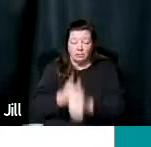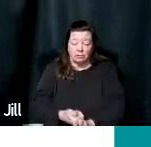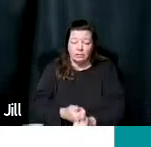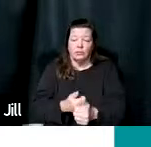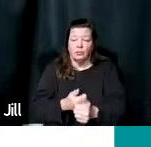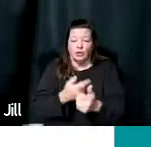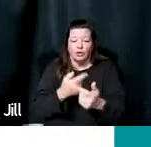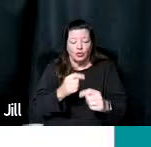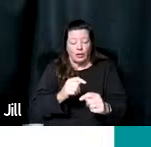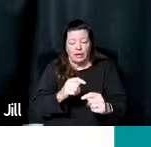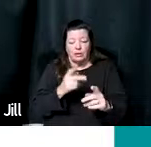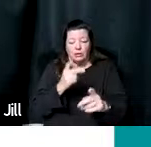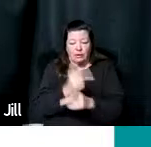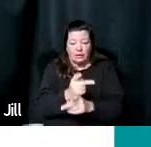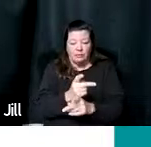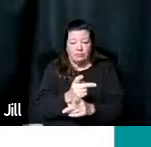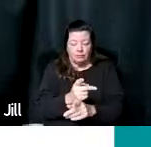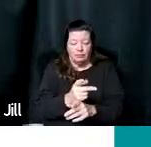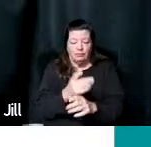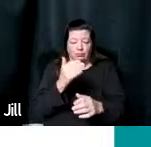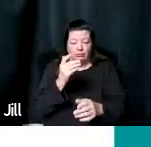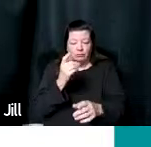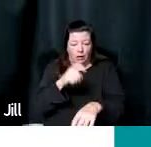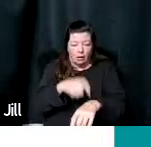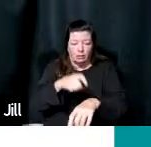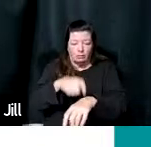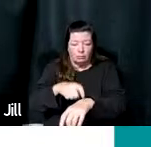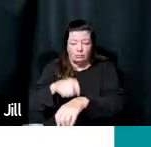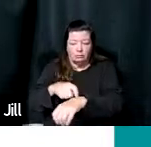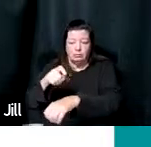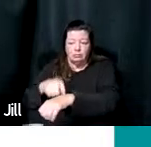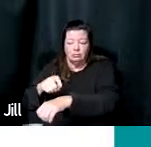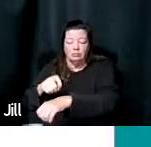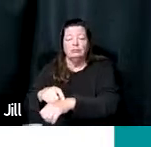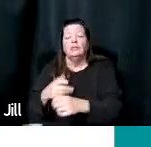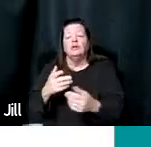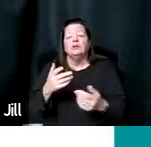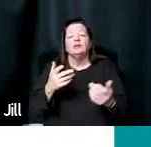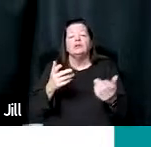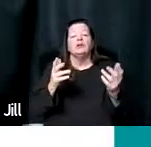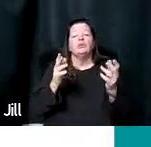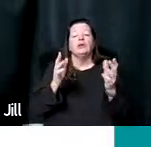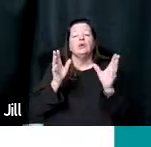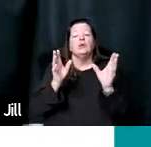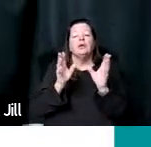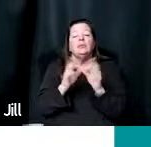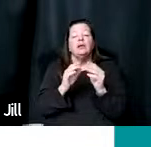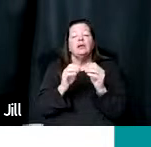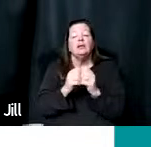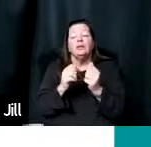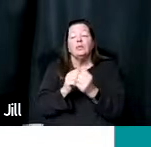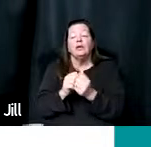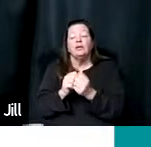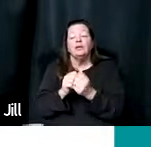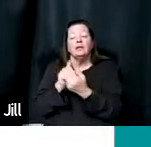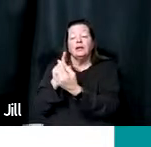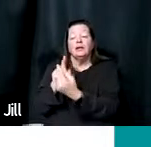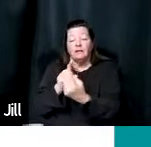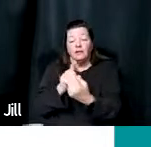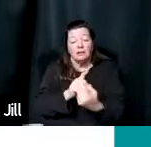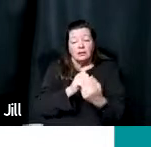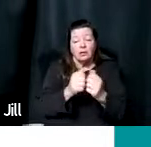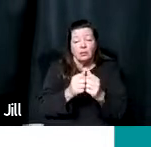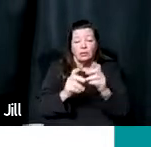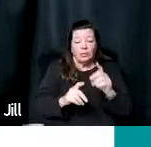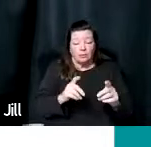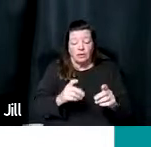furiously seeking to maintain. So we will be probably meeting individually with folks to